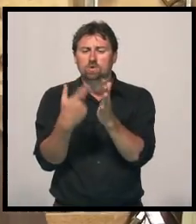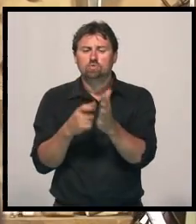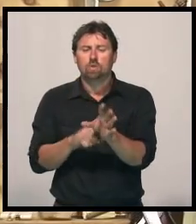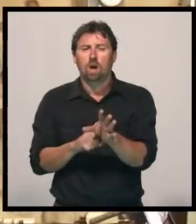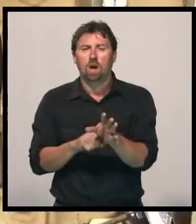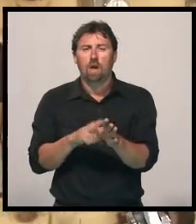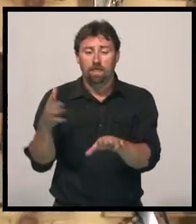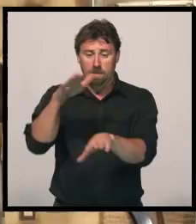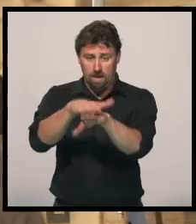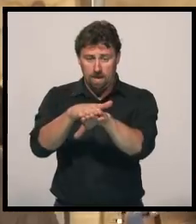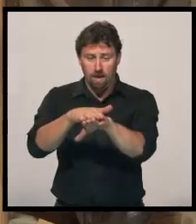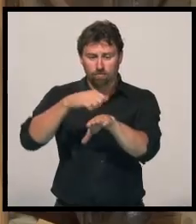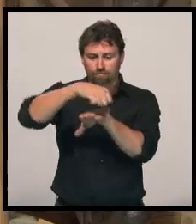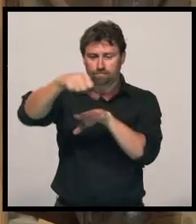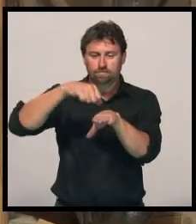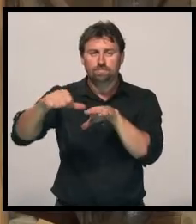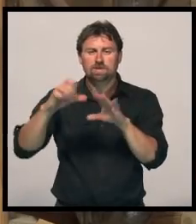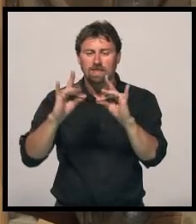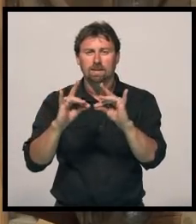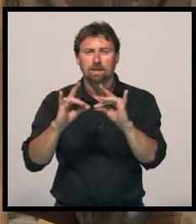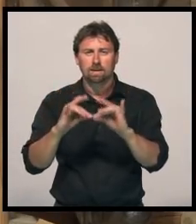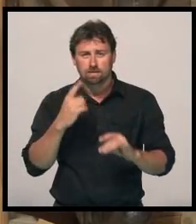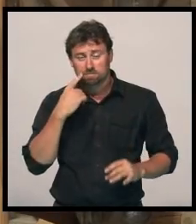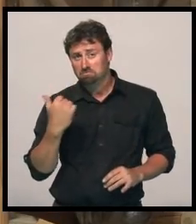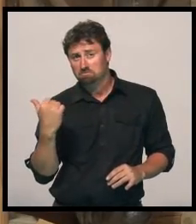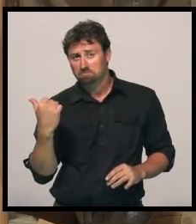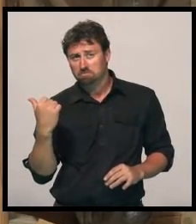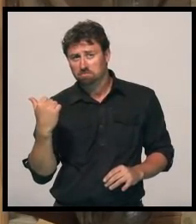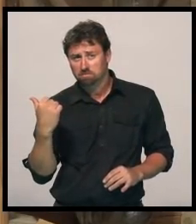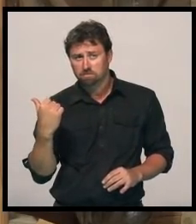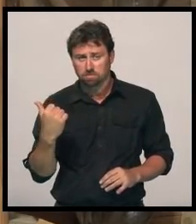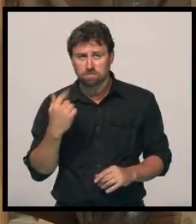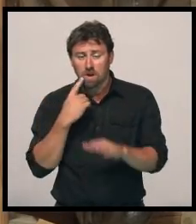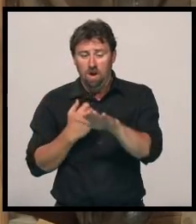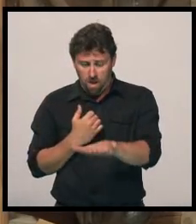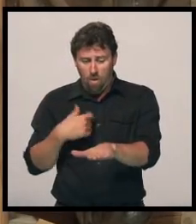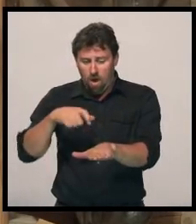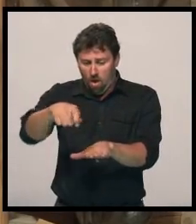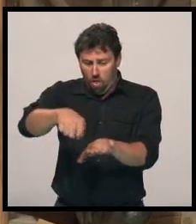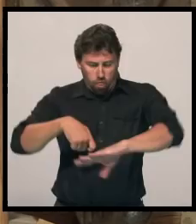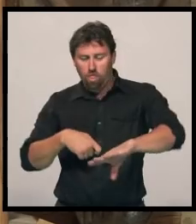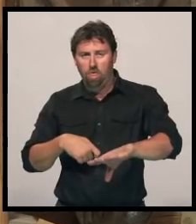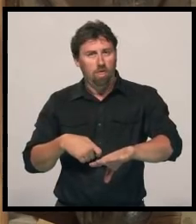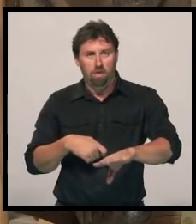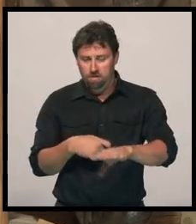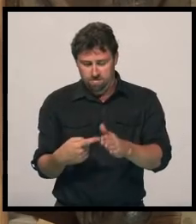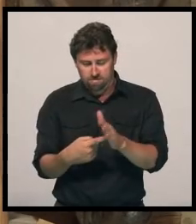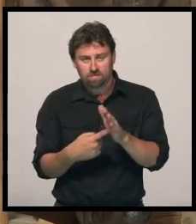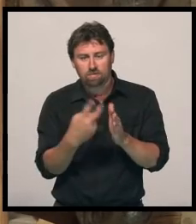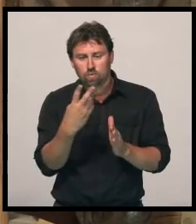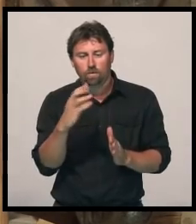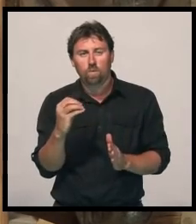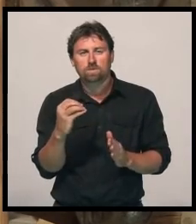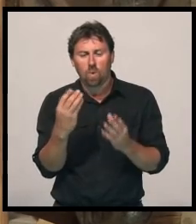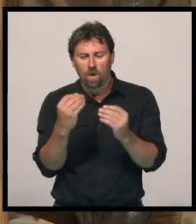tape. That way, the ruler won't slip on the veneer and you can get a clean cut. This